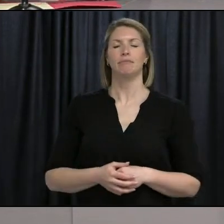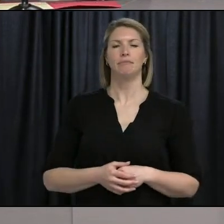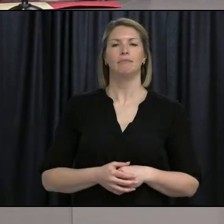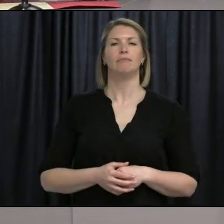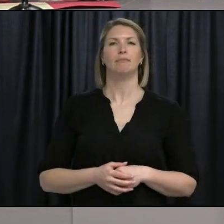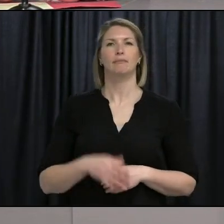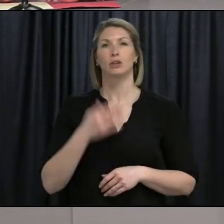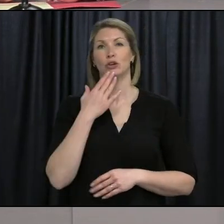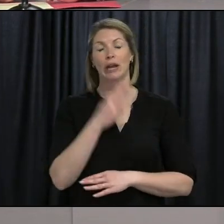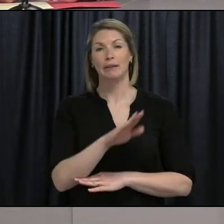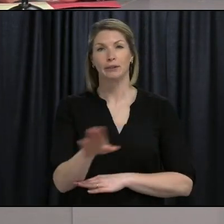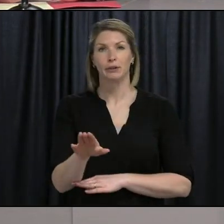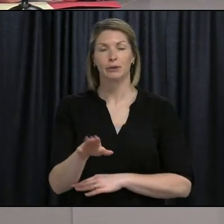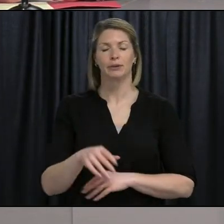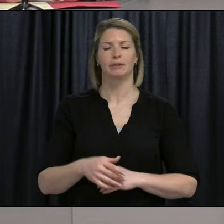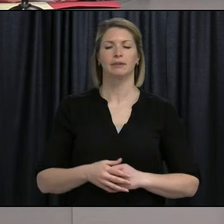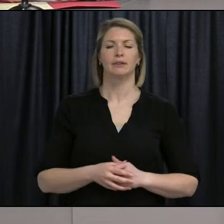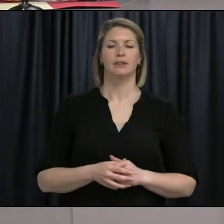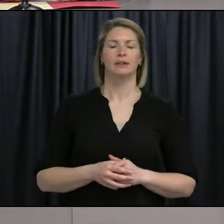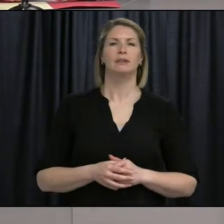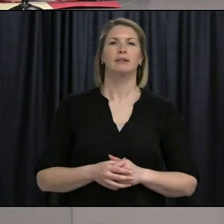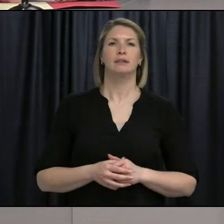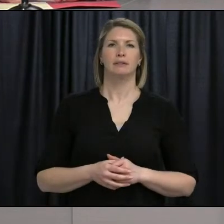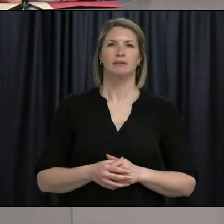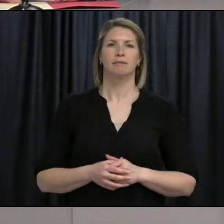Good afternoon.